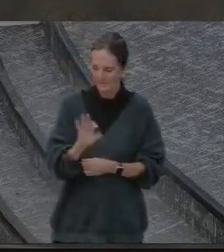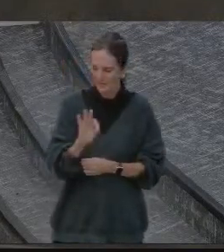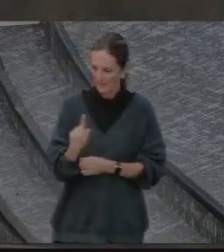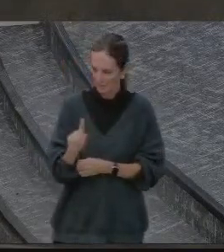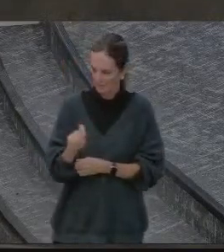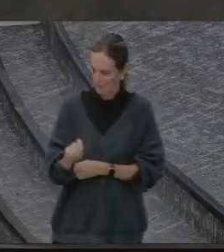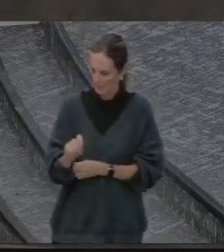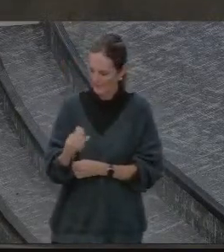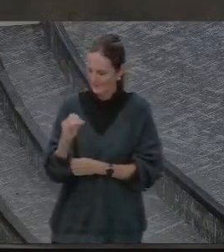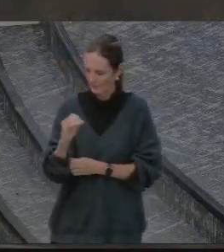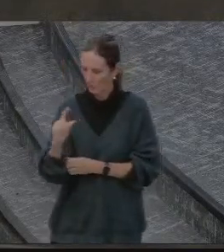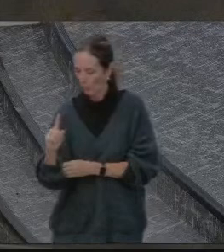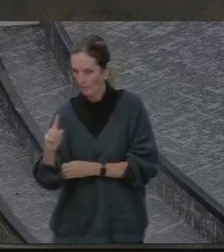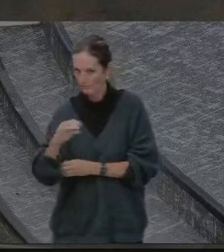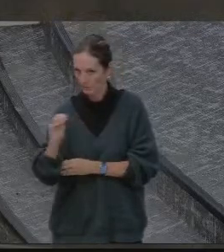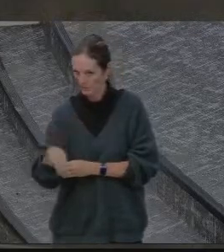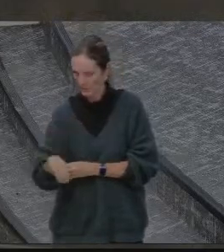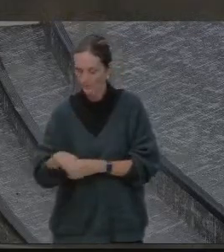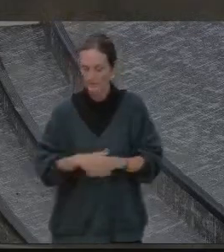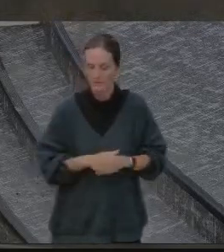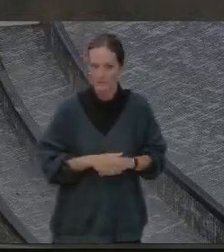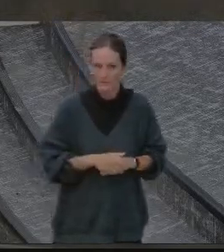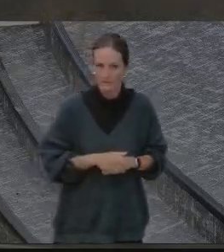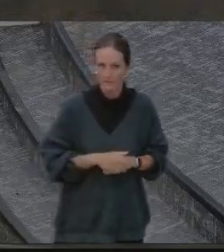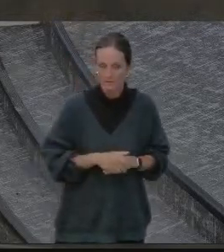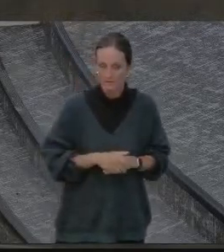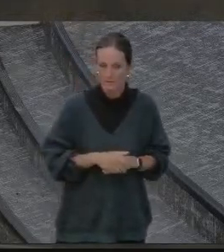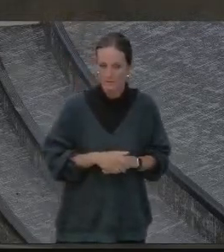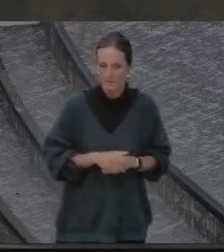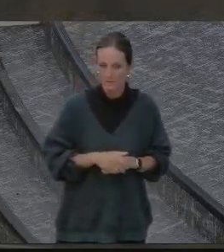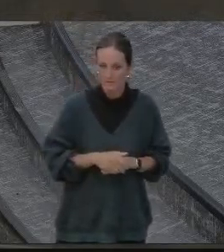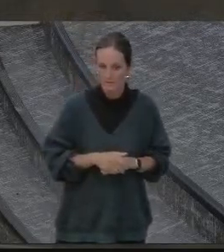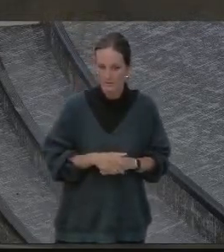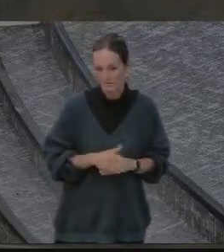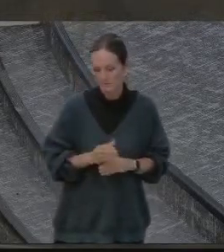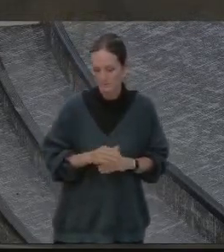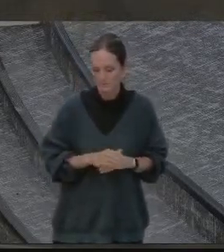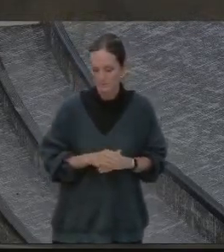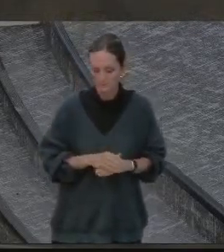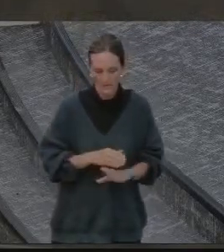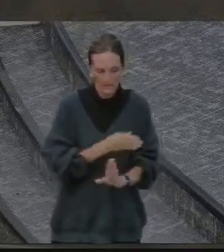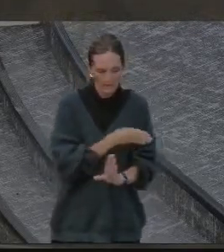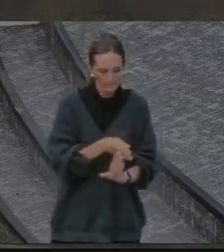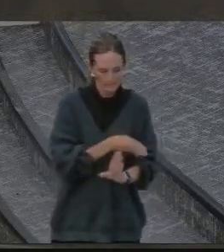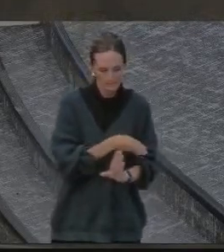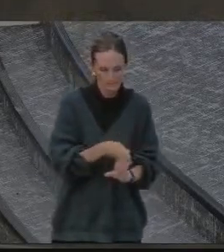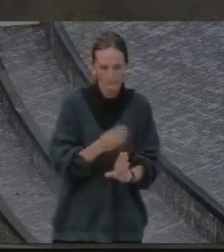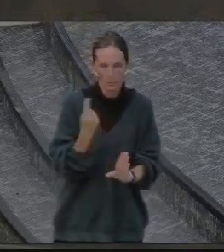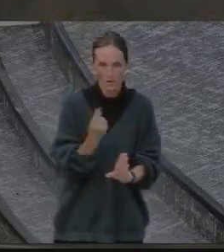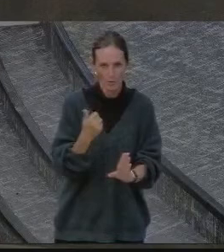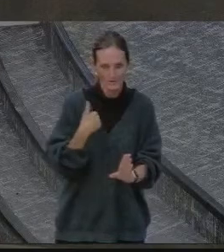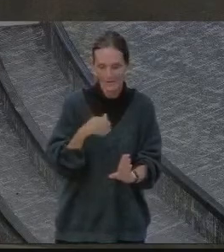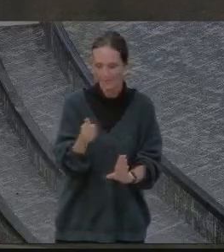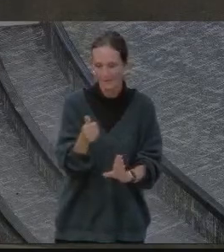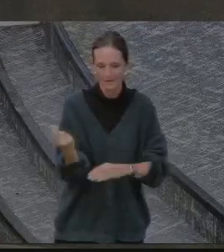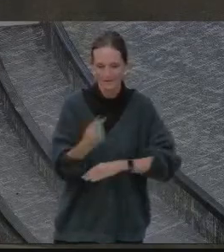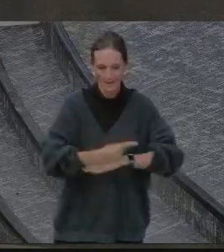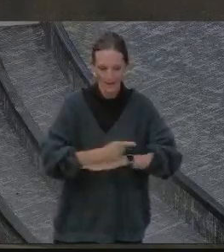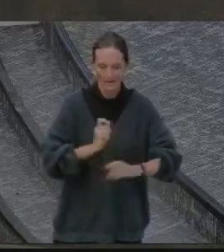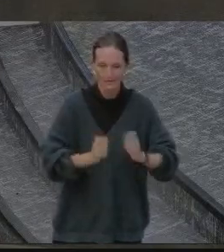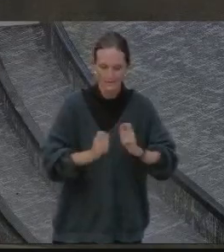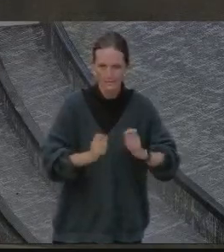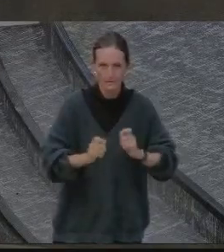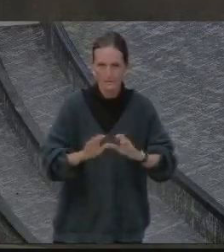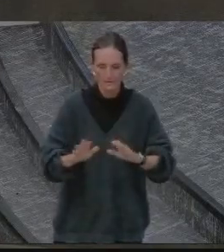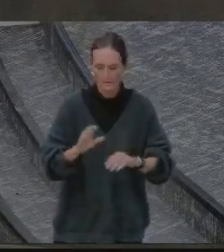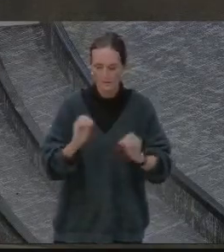91.01% rate, and we usually we always have 10 days of maintaining those